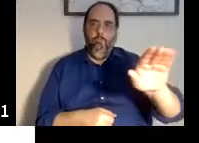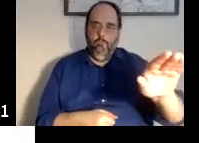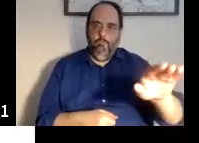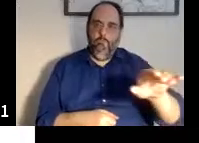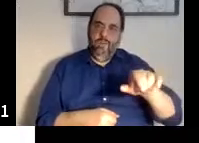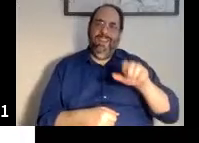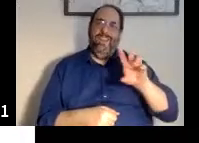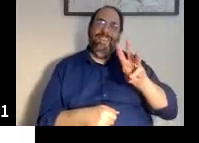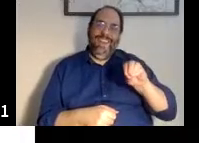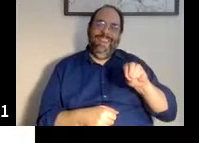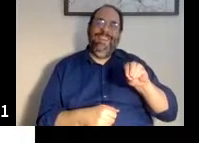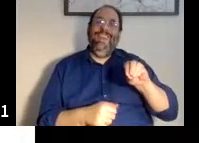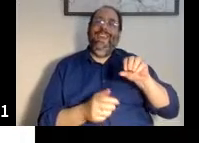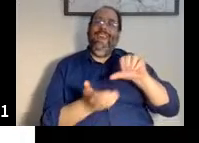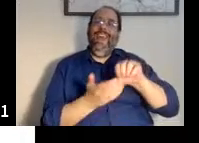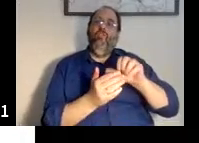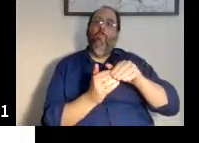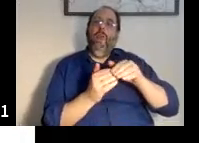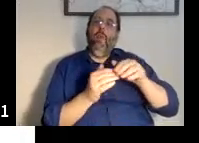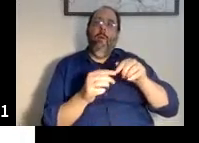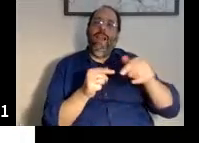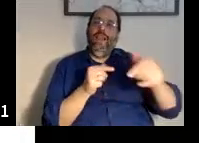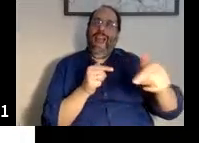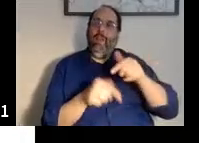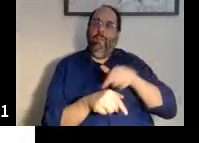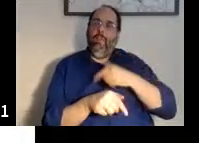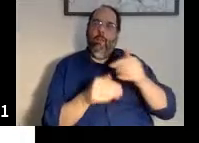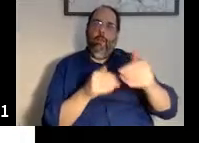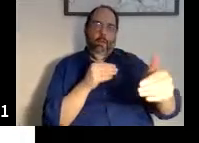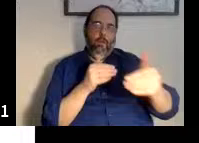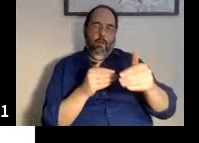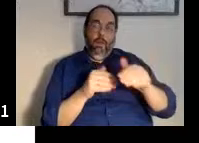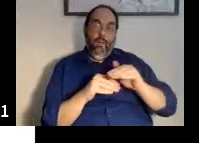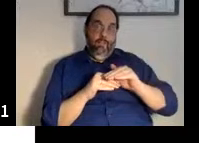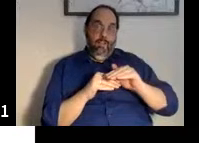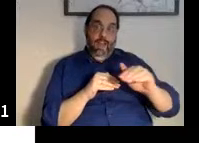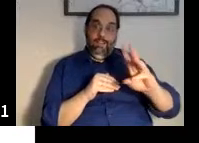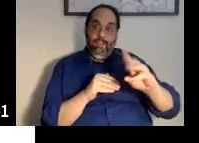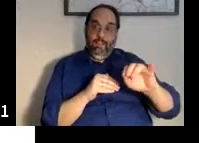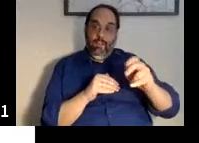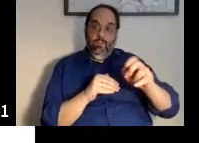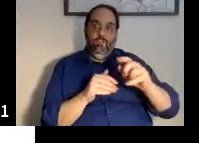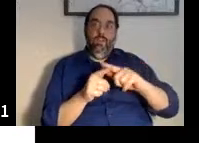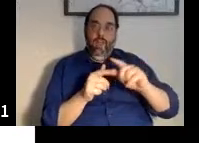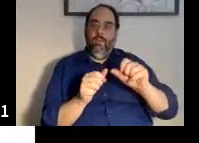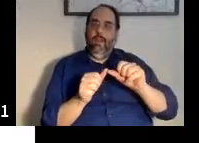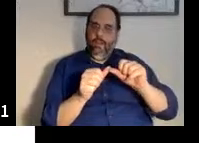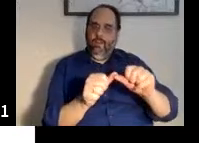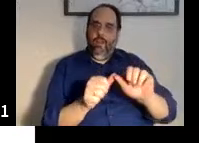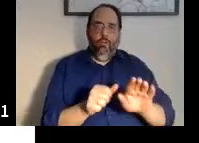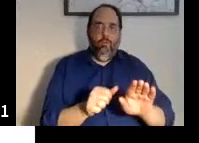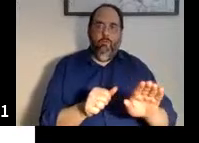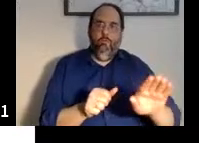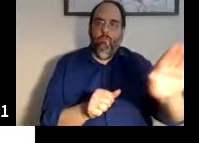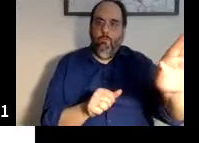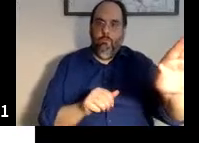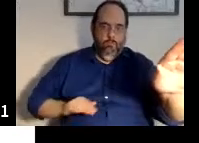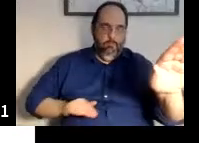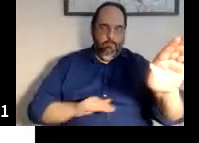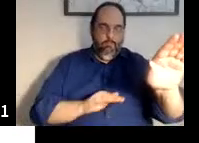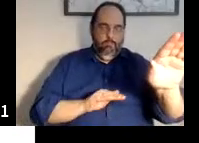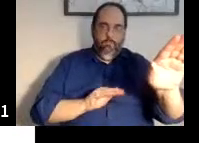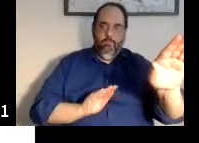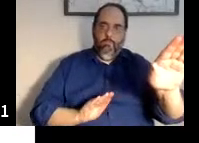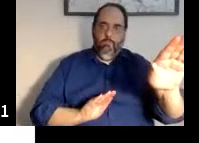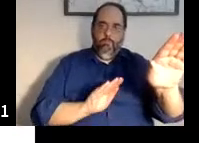60-inch minimum length. Okay, so you're flat for 60 inches, and then you keep going up the width of your ramp. Where the ramp changes direction, remember it's